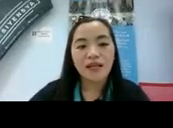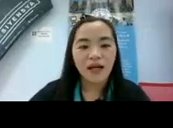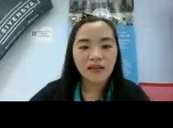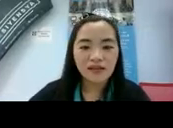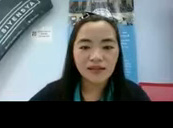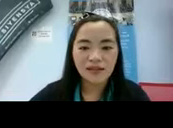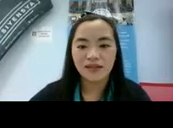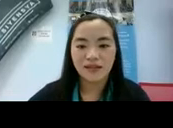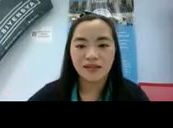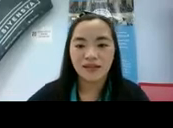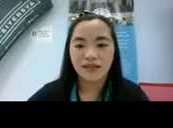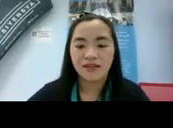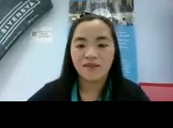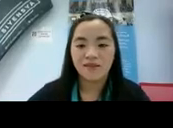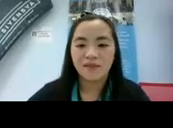29,